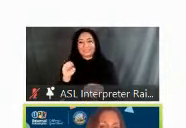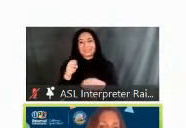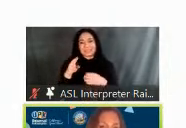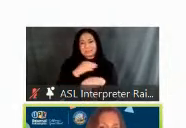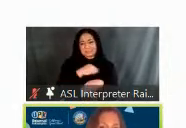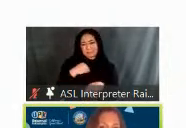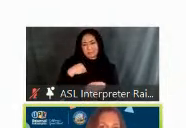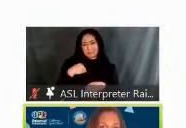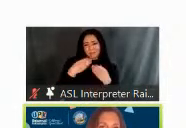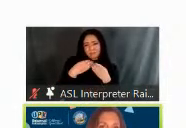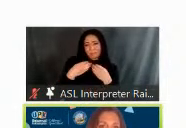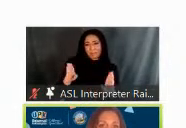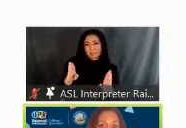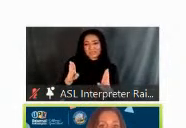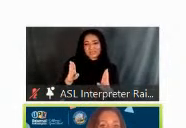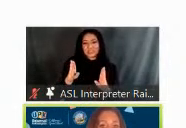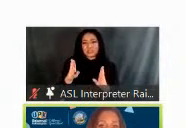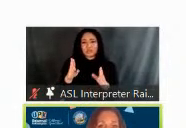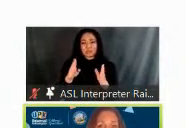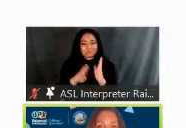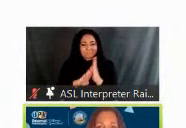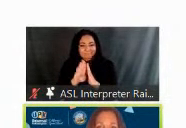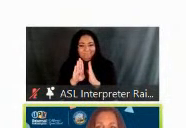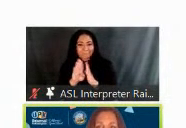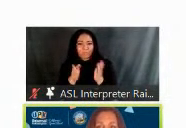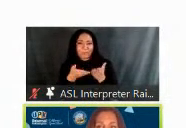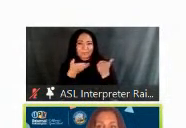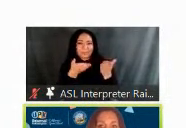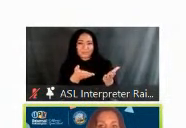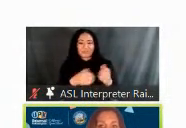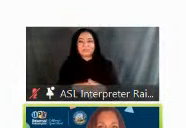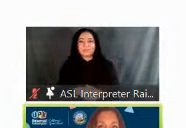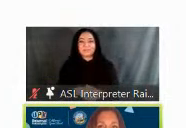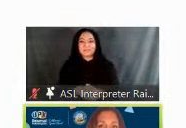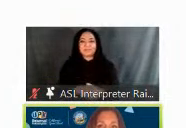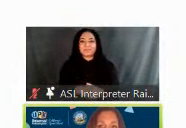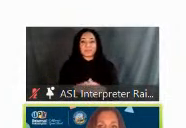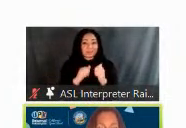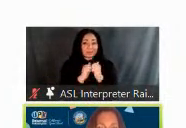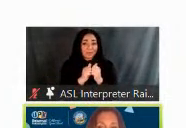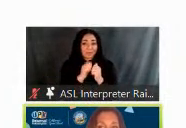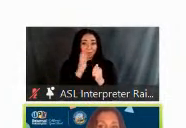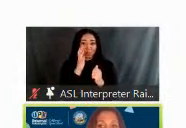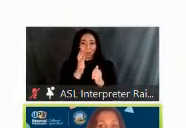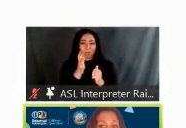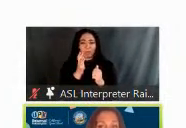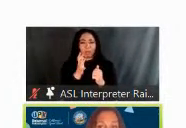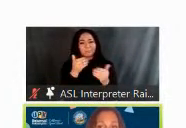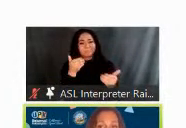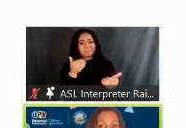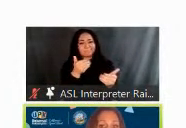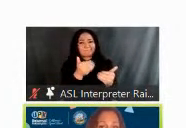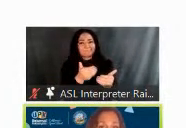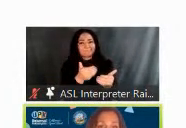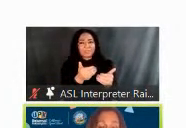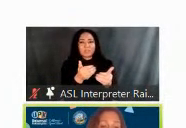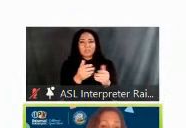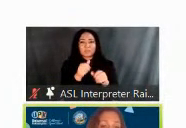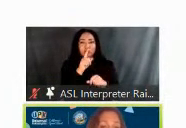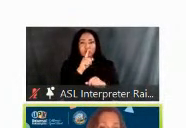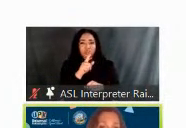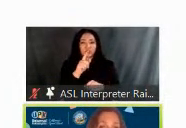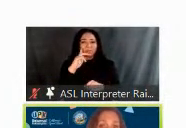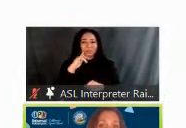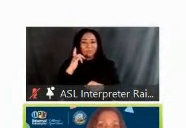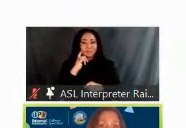towards recommendations. Through our collective efforts, we will move closer towards ensuring that California's 3- and